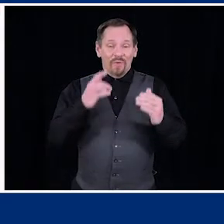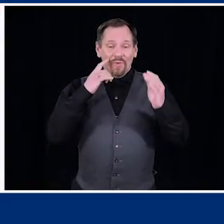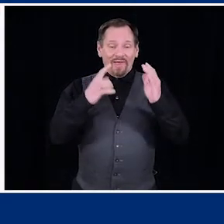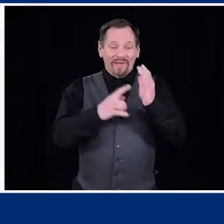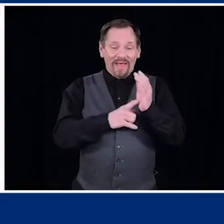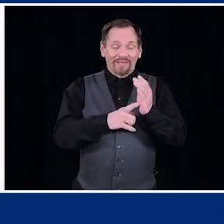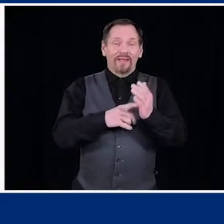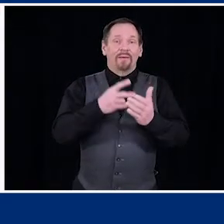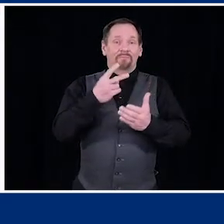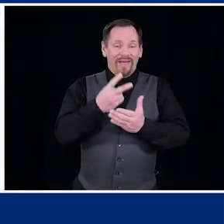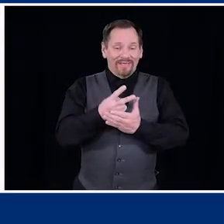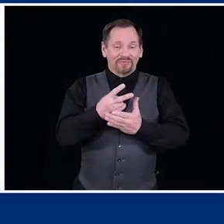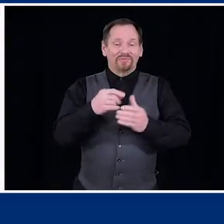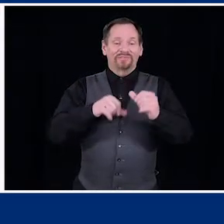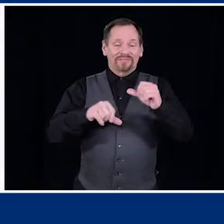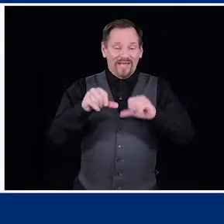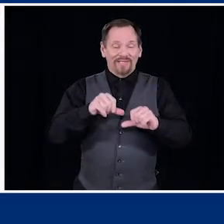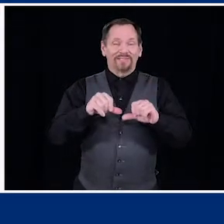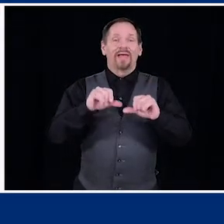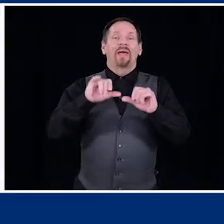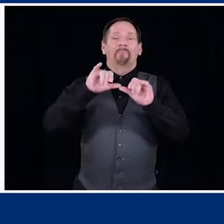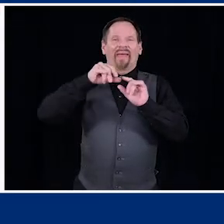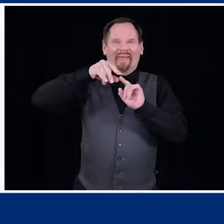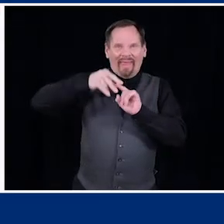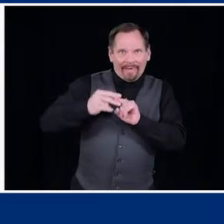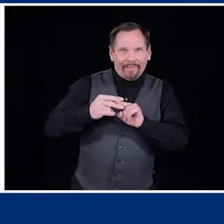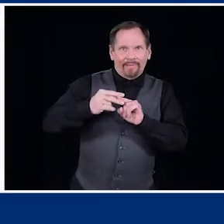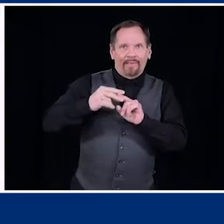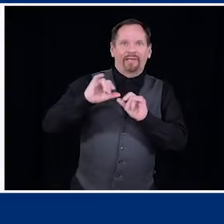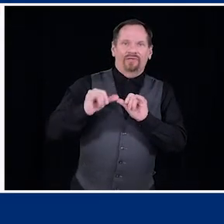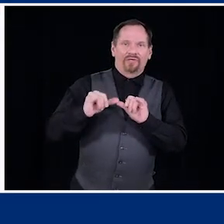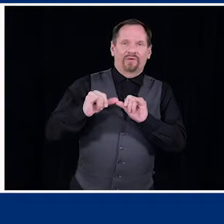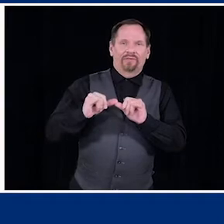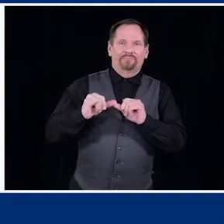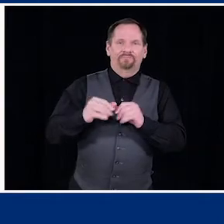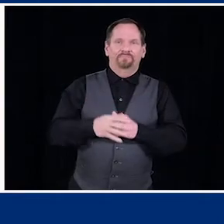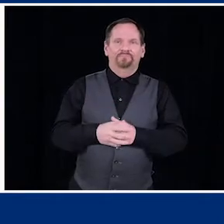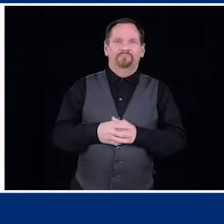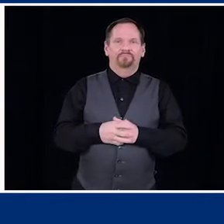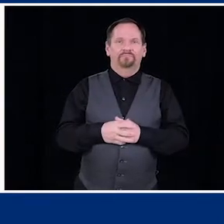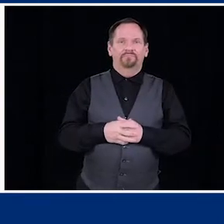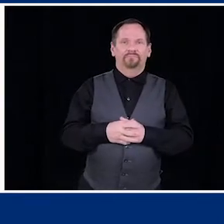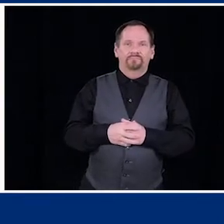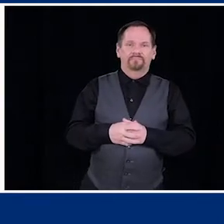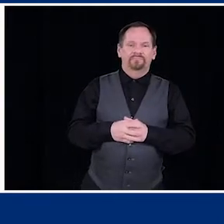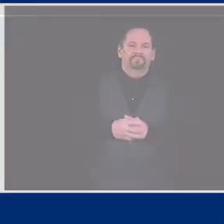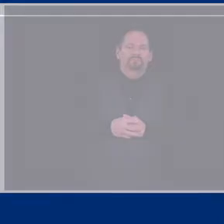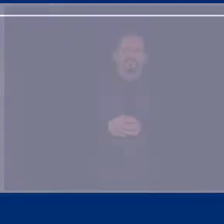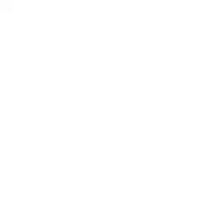Now we will proceed with the recognizing of the master's degrees in mechanical engineering.